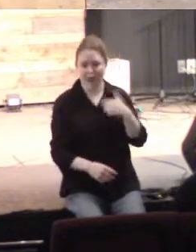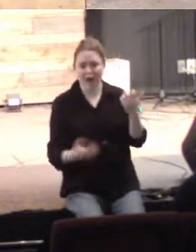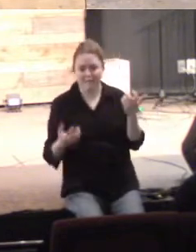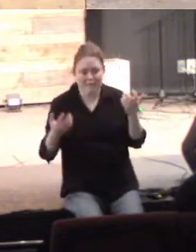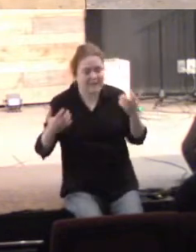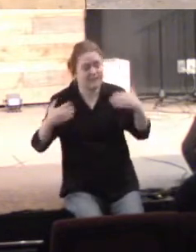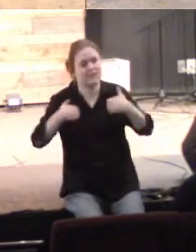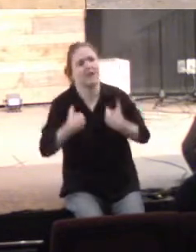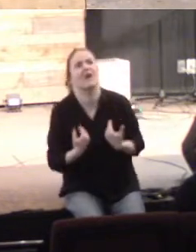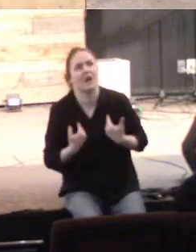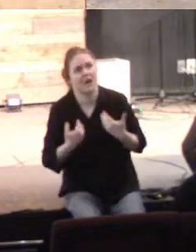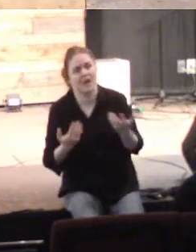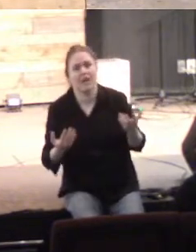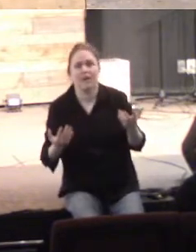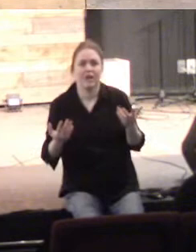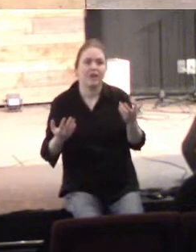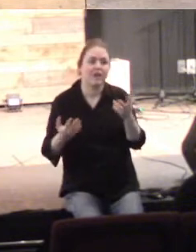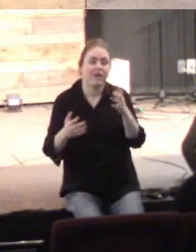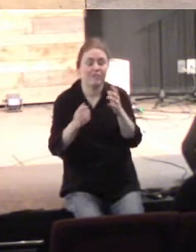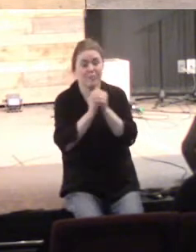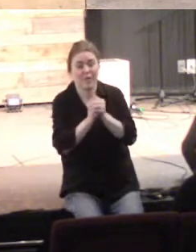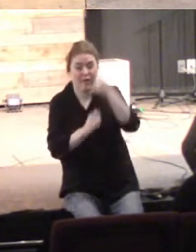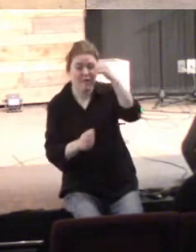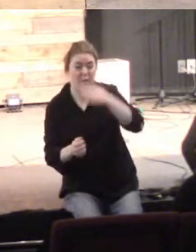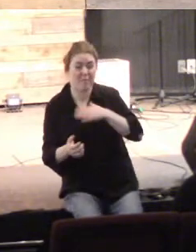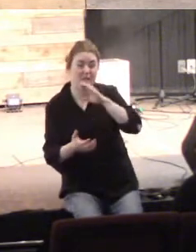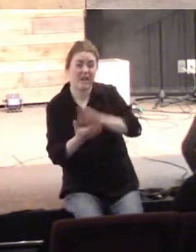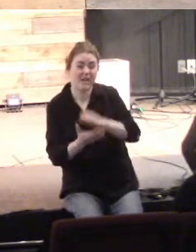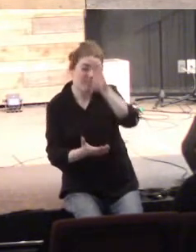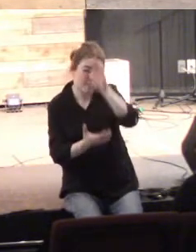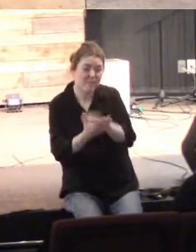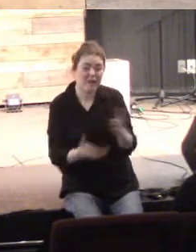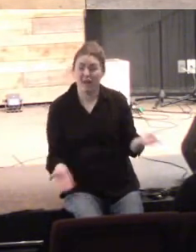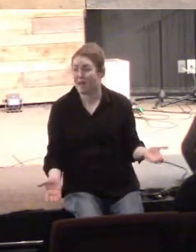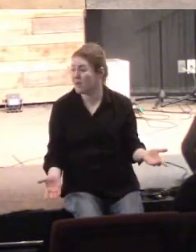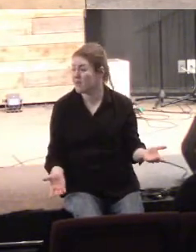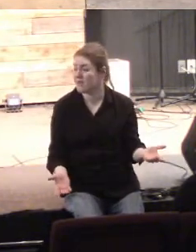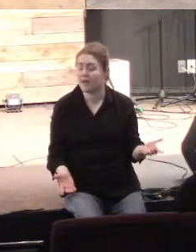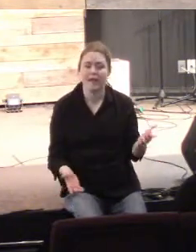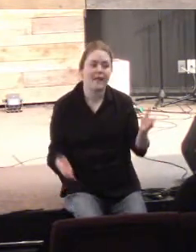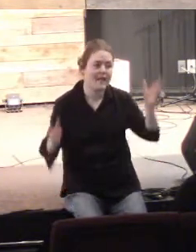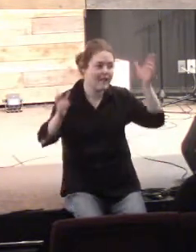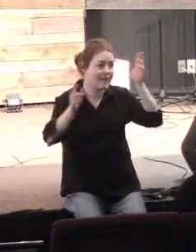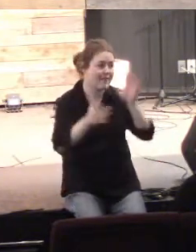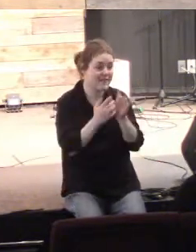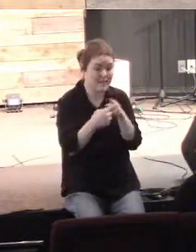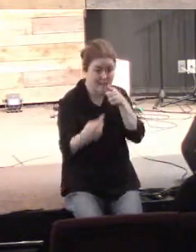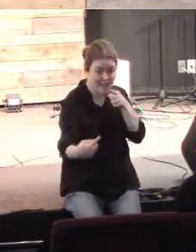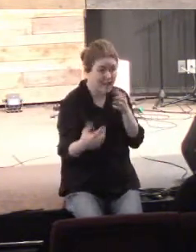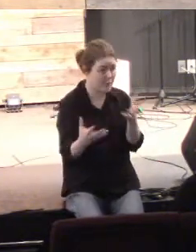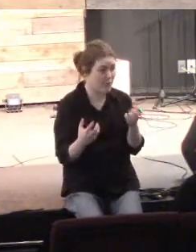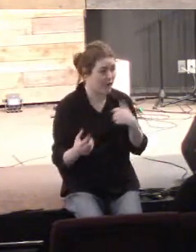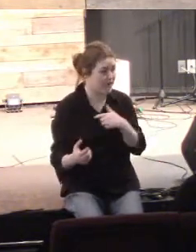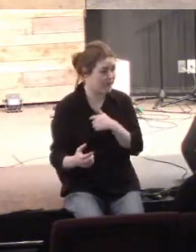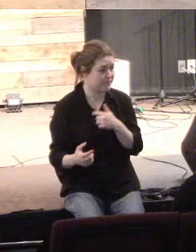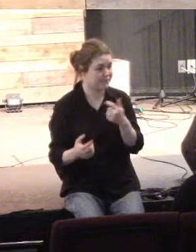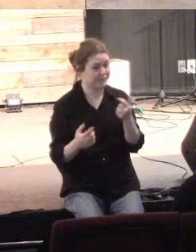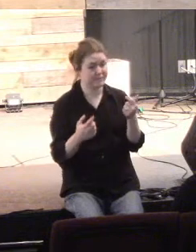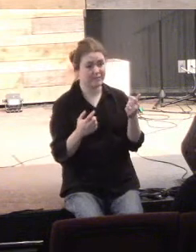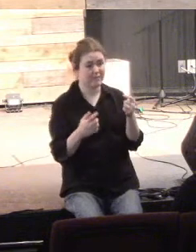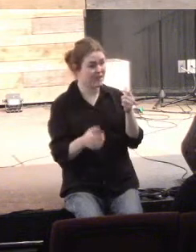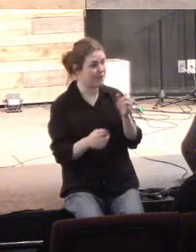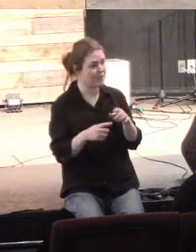I'm so tired of praying for my spouse. I'm just weary. The enemy wants us to be negative, wants us to be